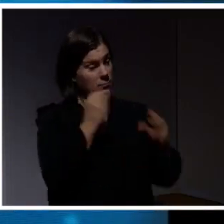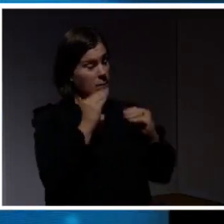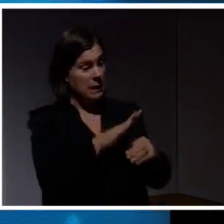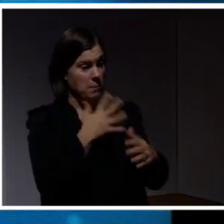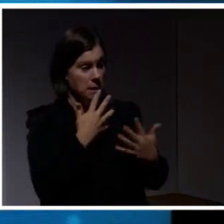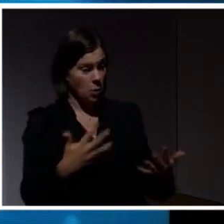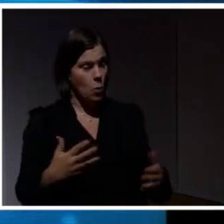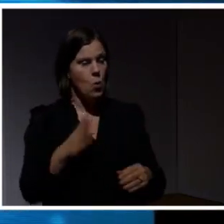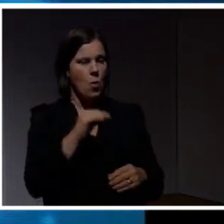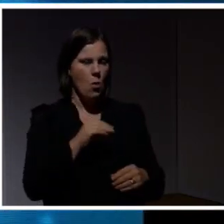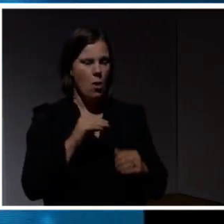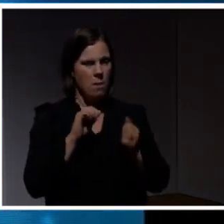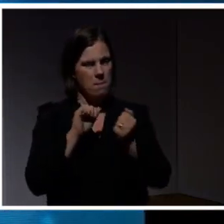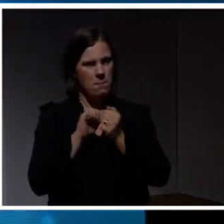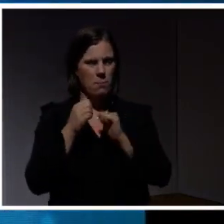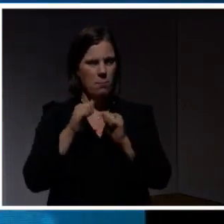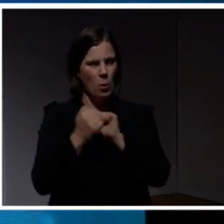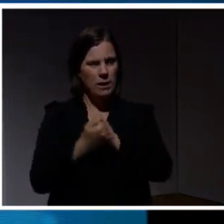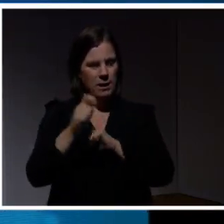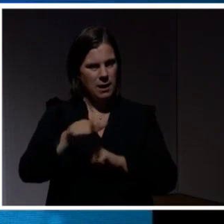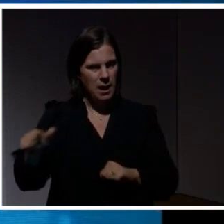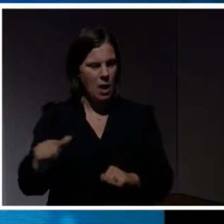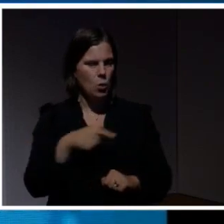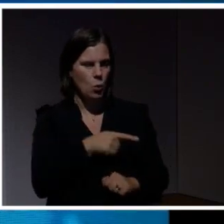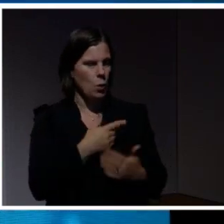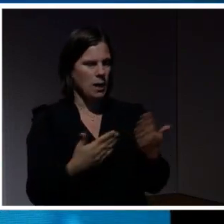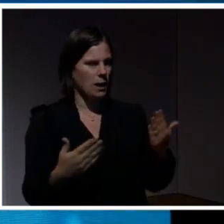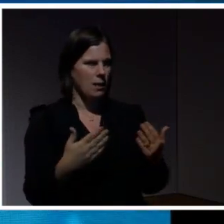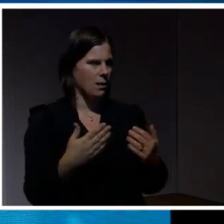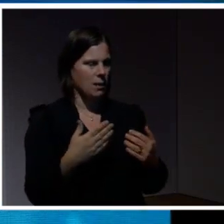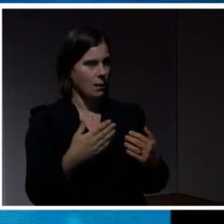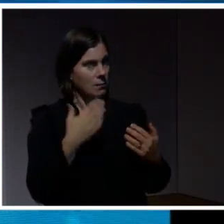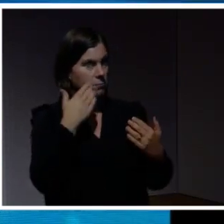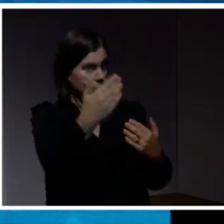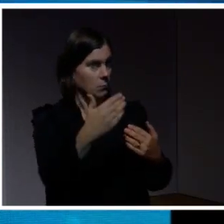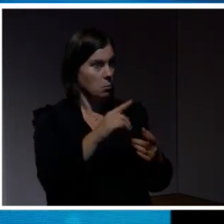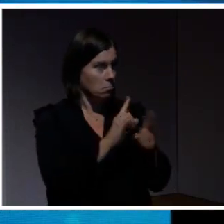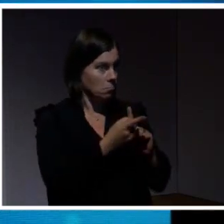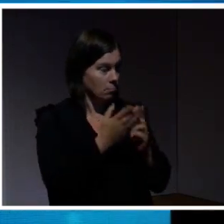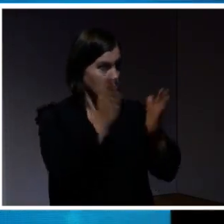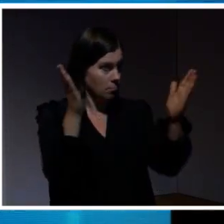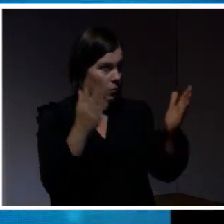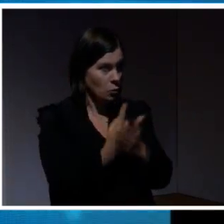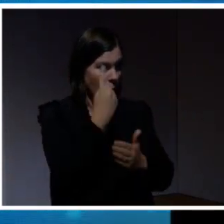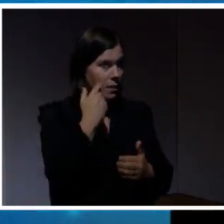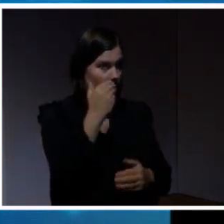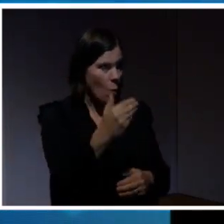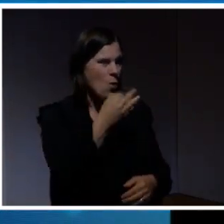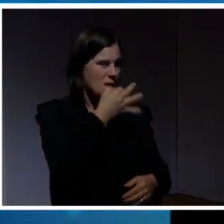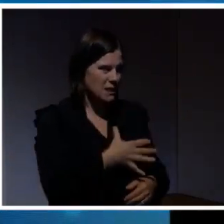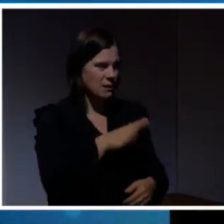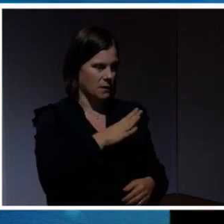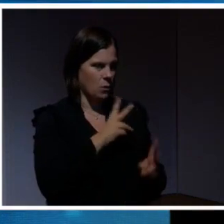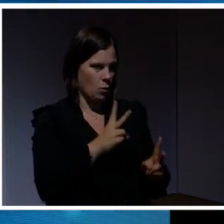from the words public policy there towards the end that you are not naive about what is happening or about what the risks are